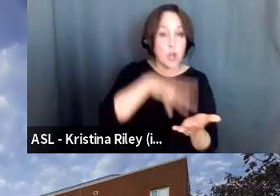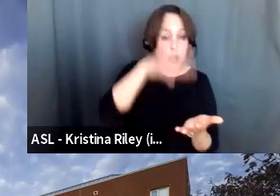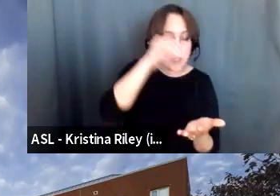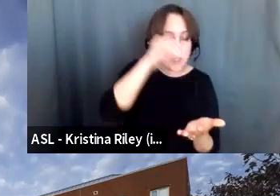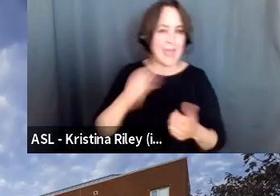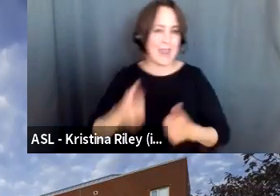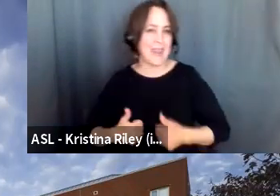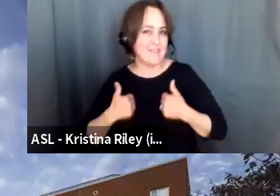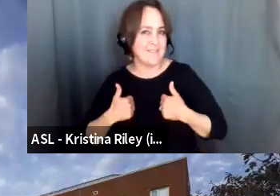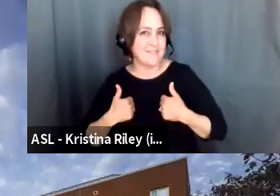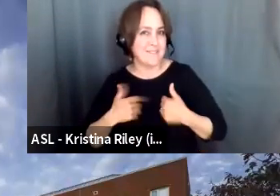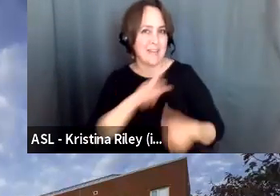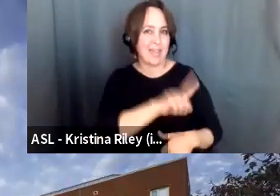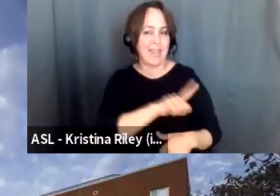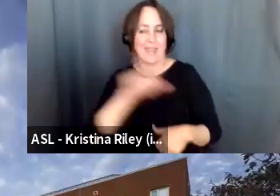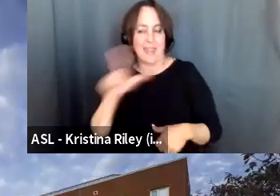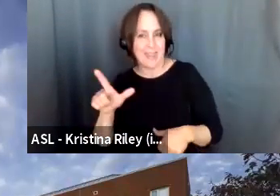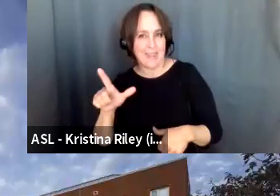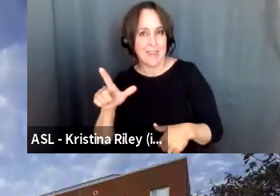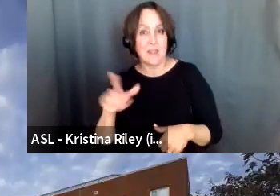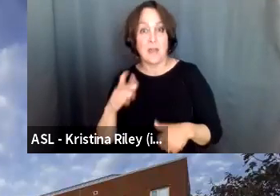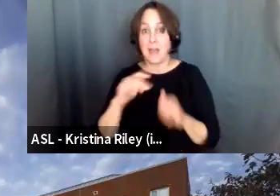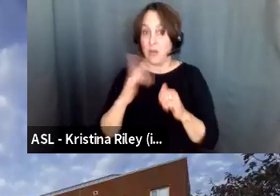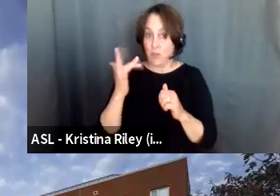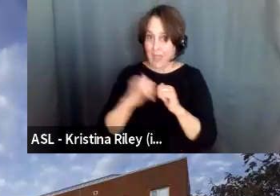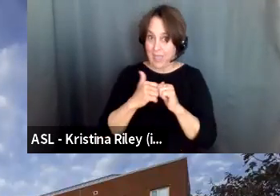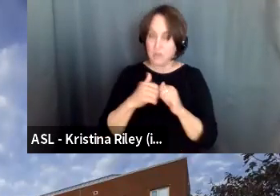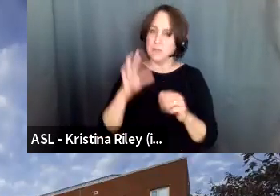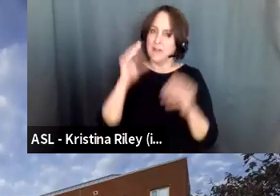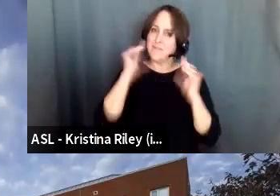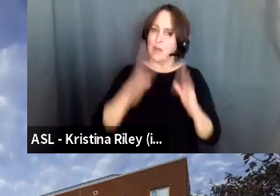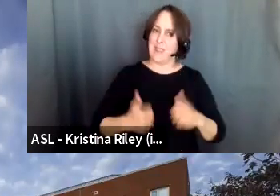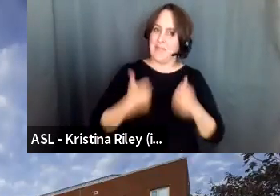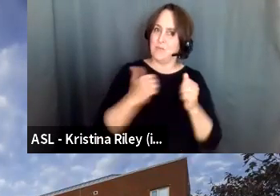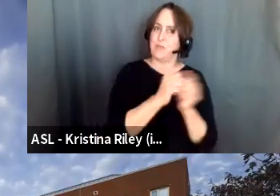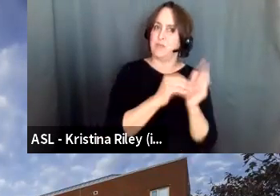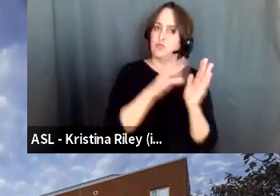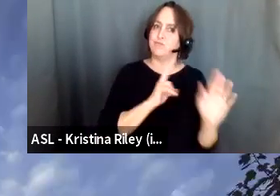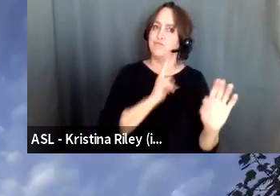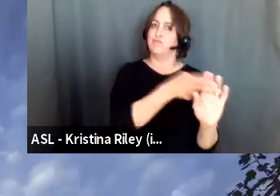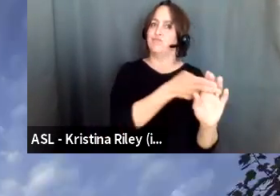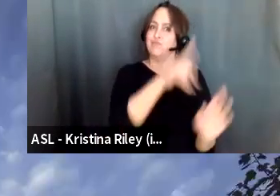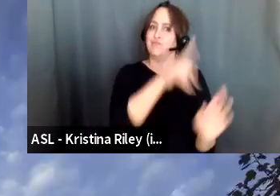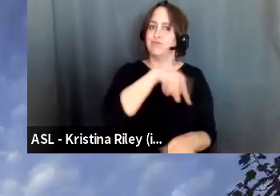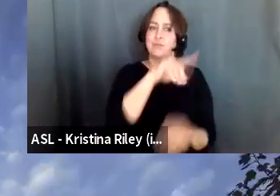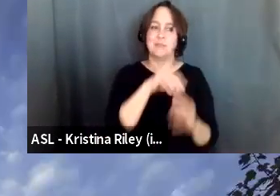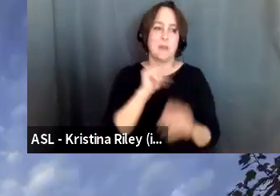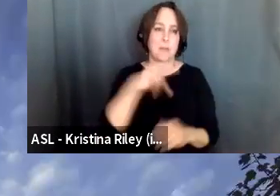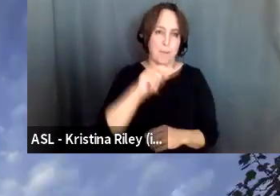type of community by having faculty live with the students. Next slide, please.